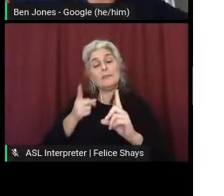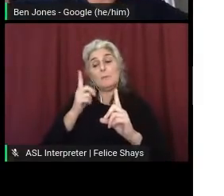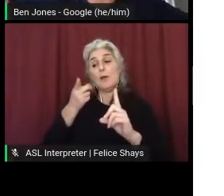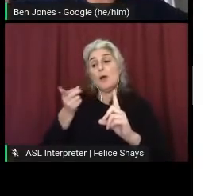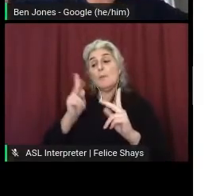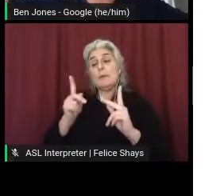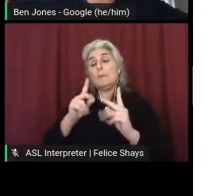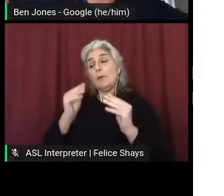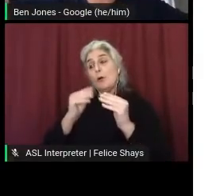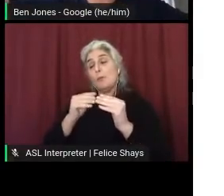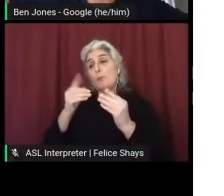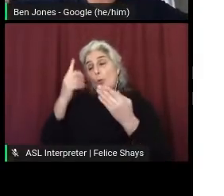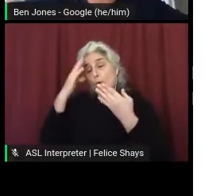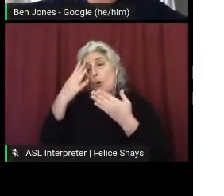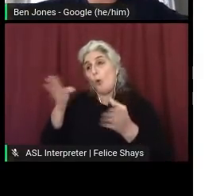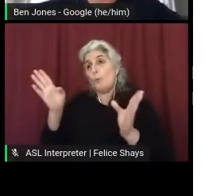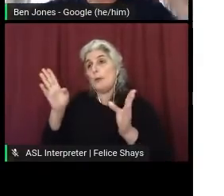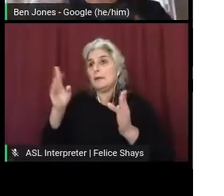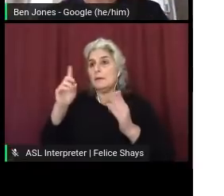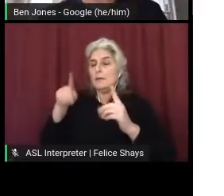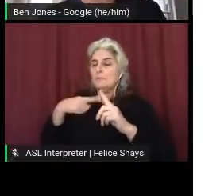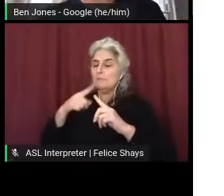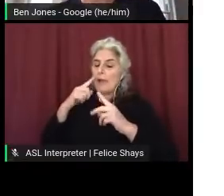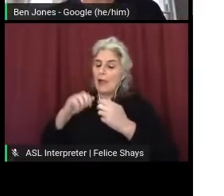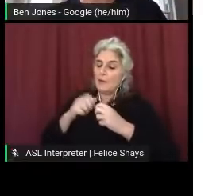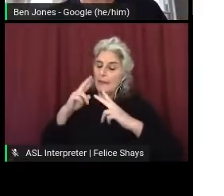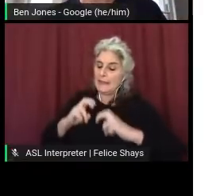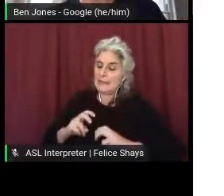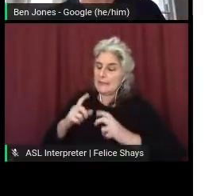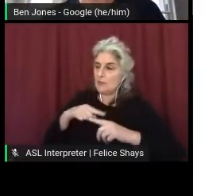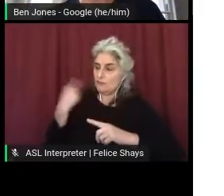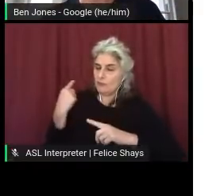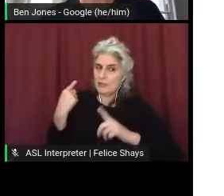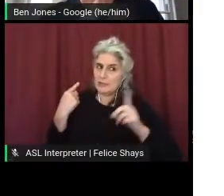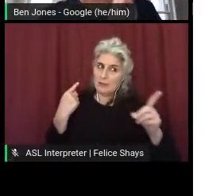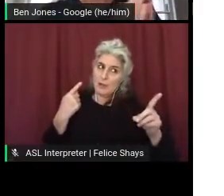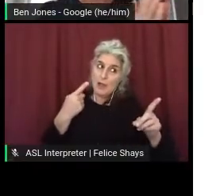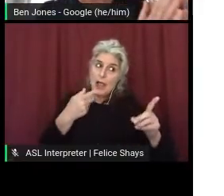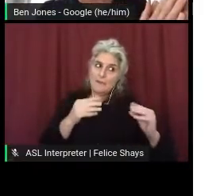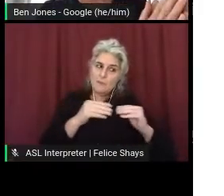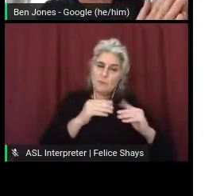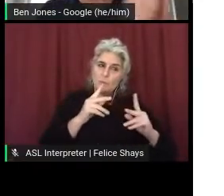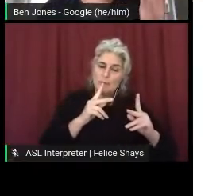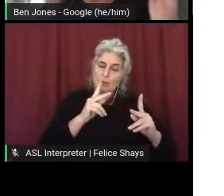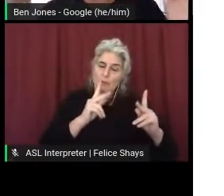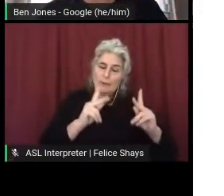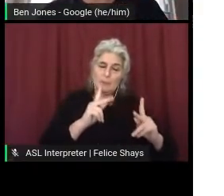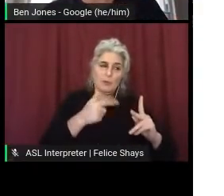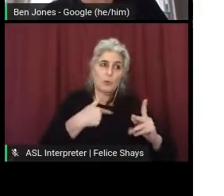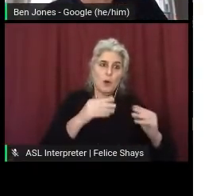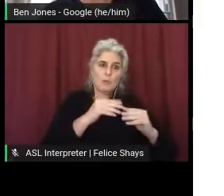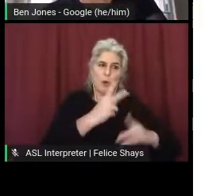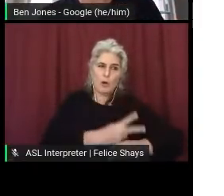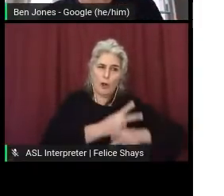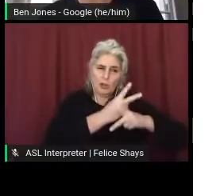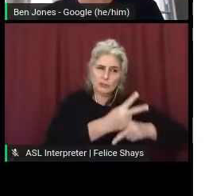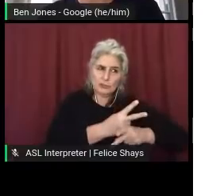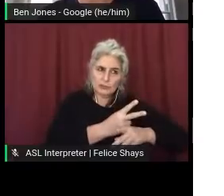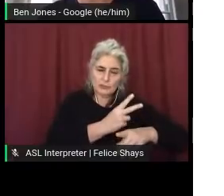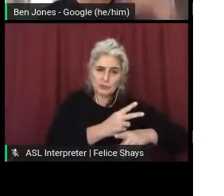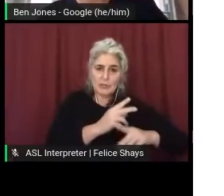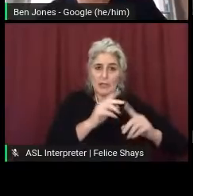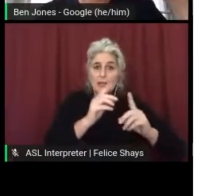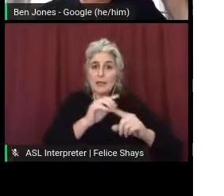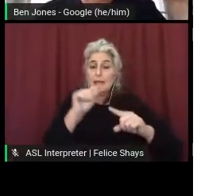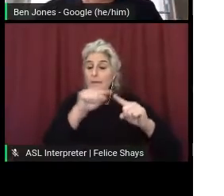and assessing risk as they decide what they're going to do versus is it safe, more cautious? And then the axis,